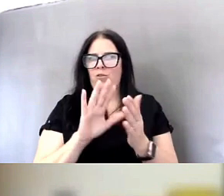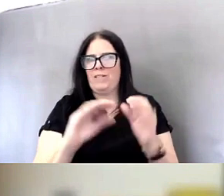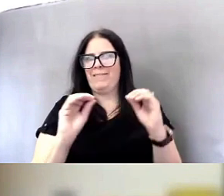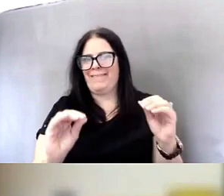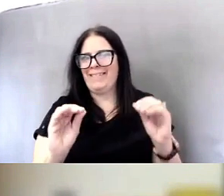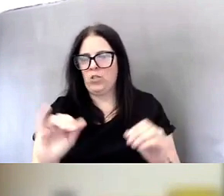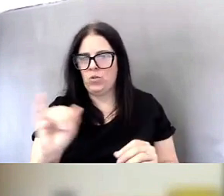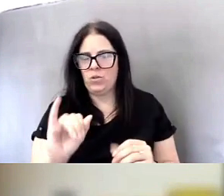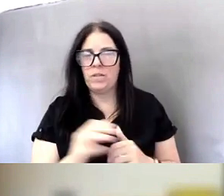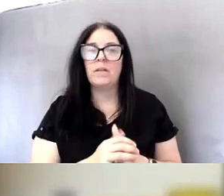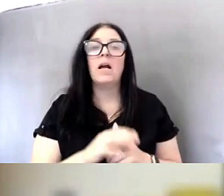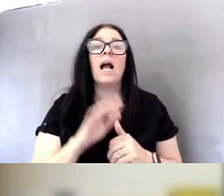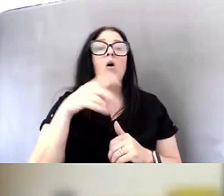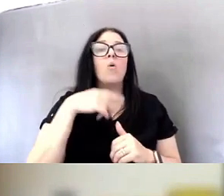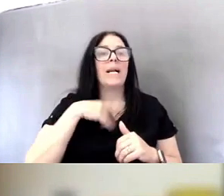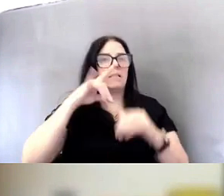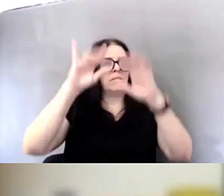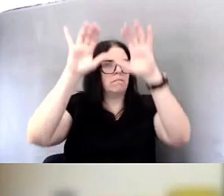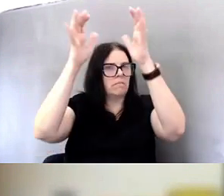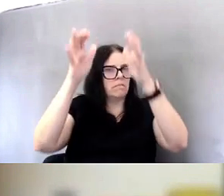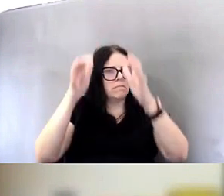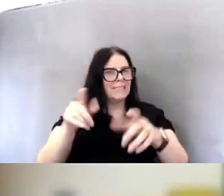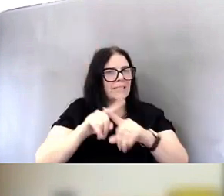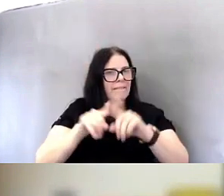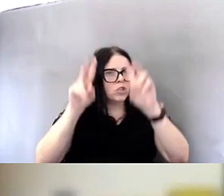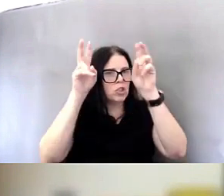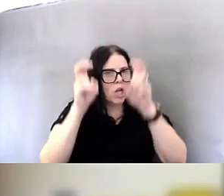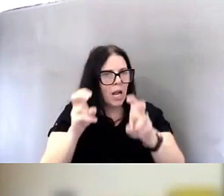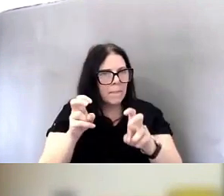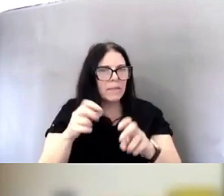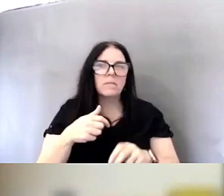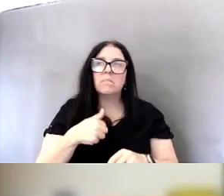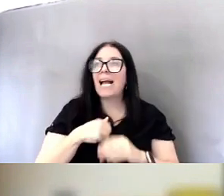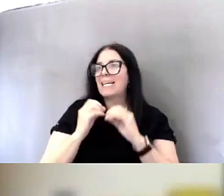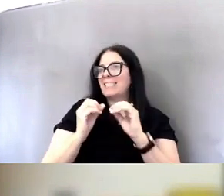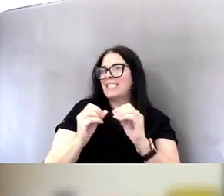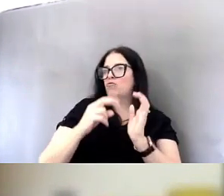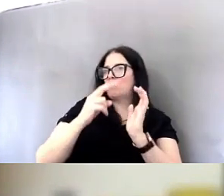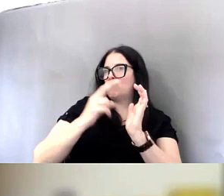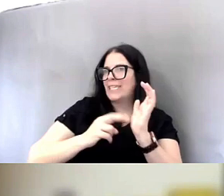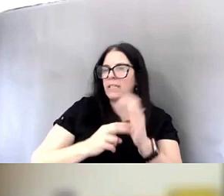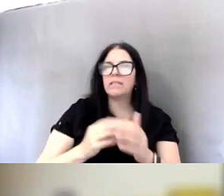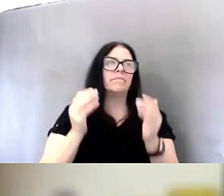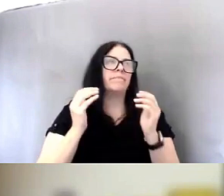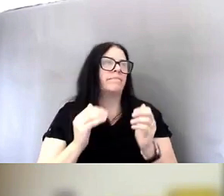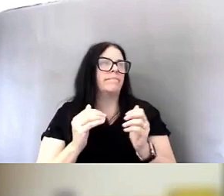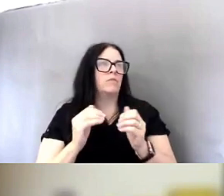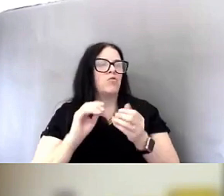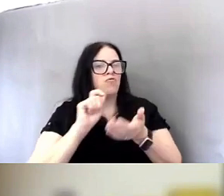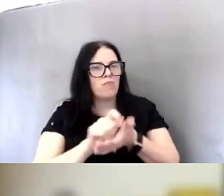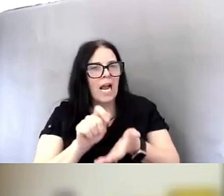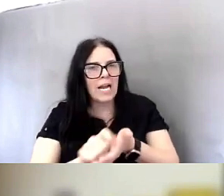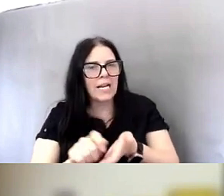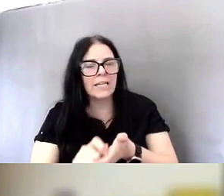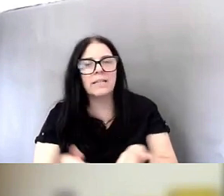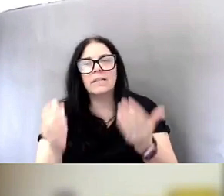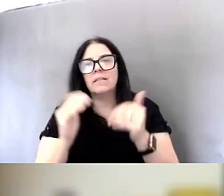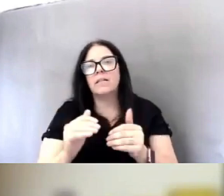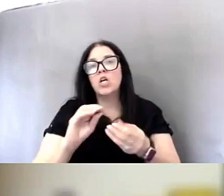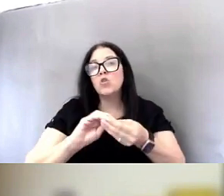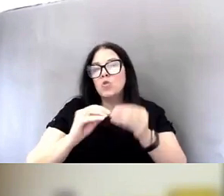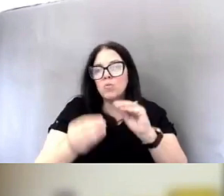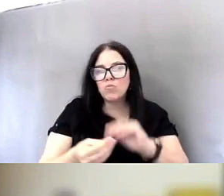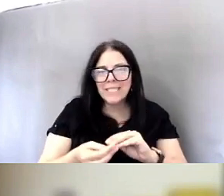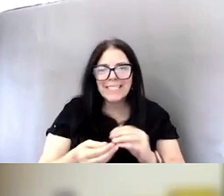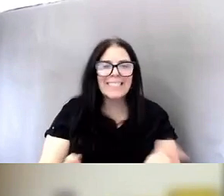Organized by the topics that you talk about of how you teach, reading, writing, numeracy, math, phonics, whatever it